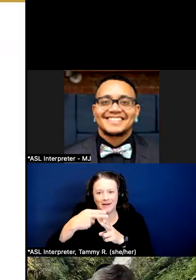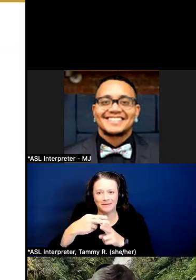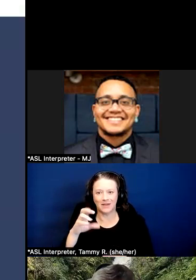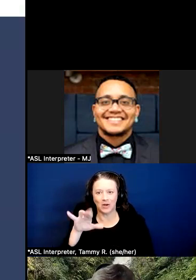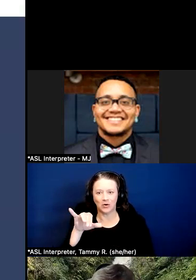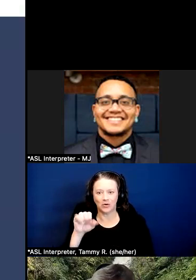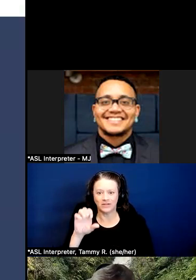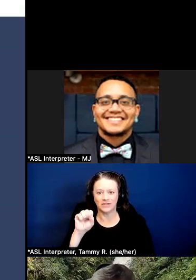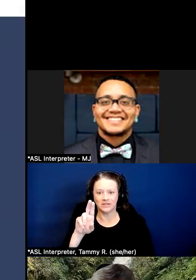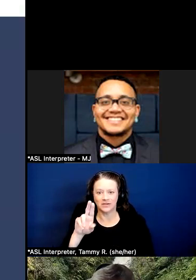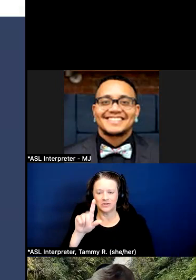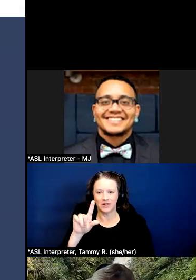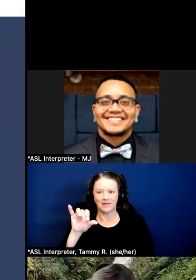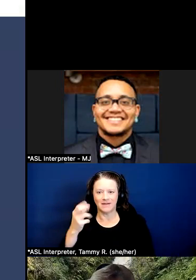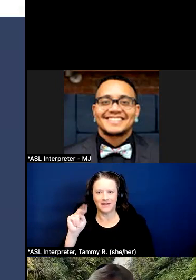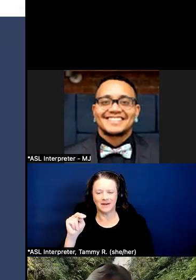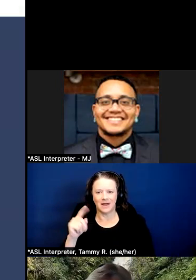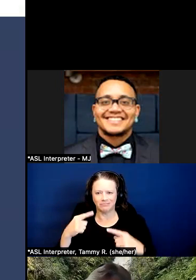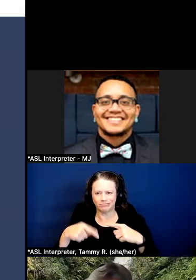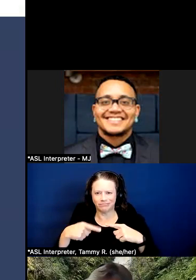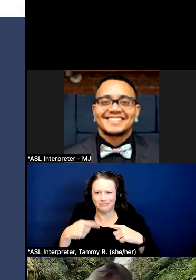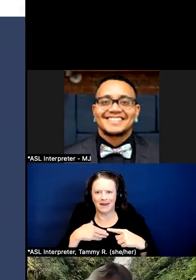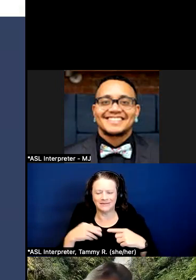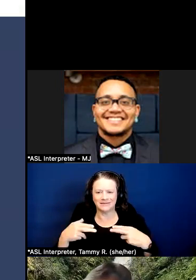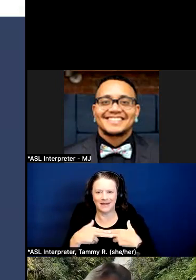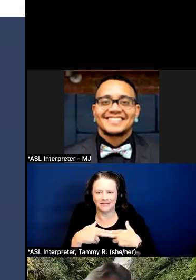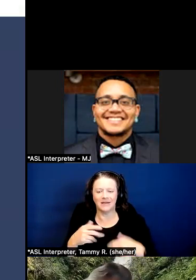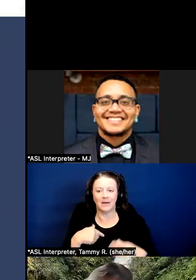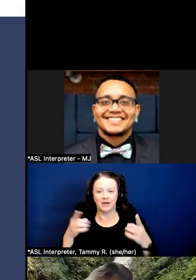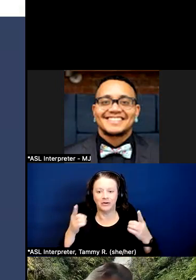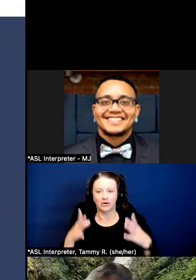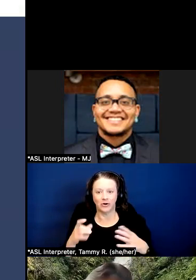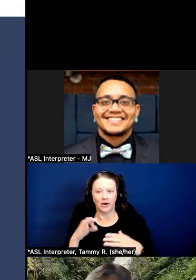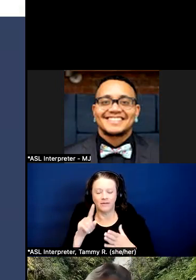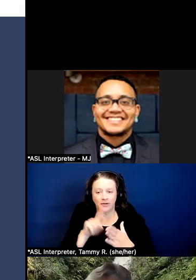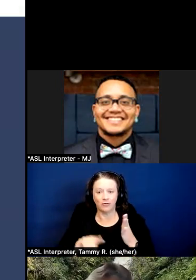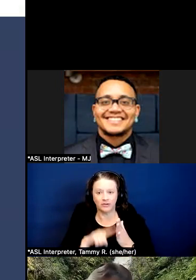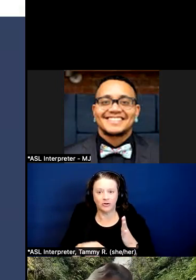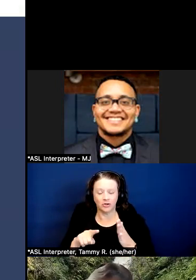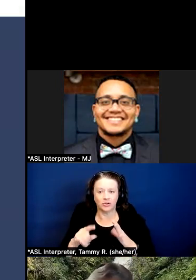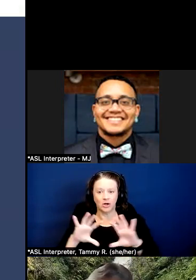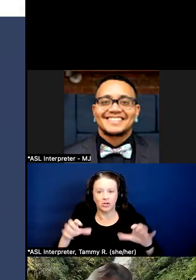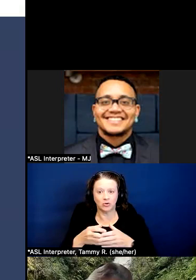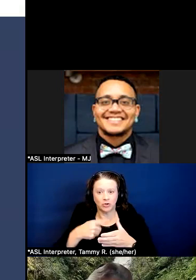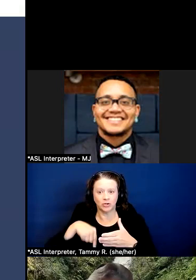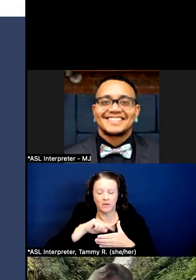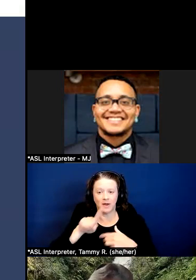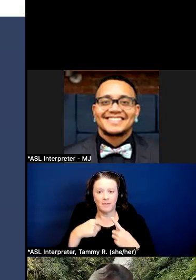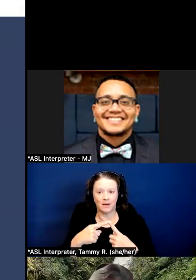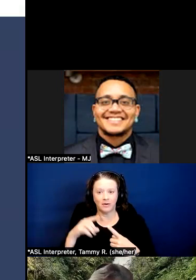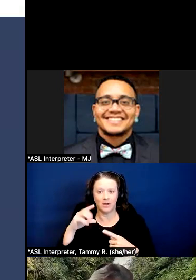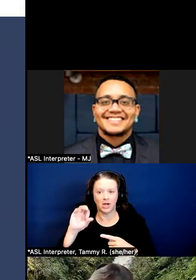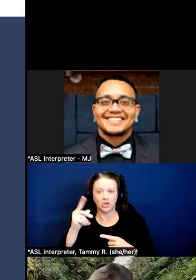to just move these slides forward. There we go. I'm the director of the Research Consortium on Gender-Based